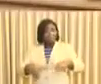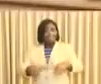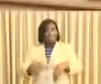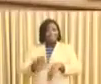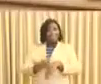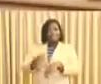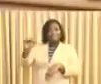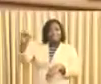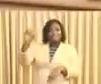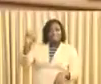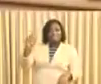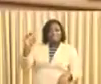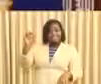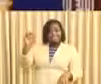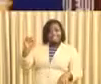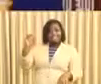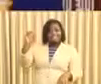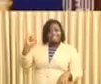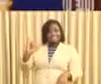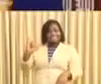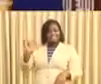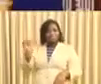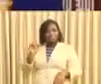social distancing is being well observed,